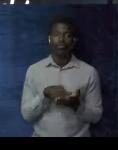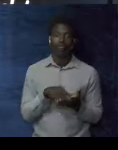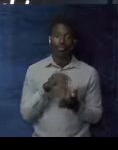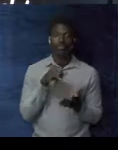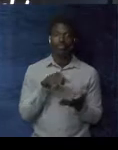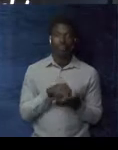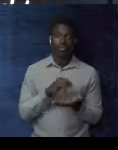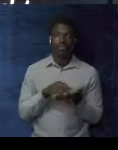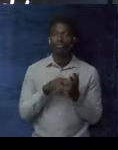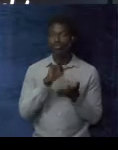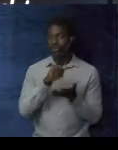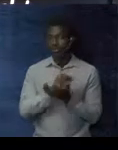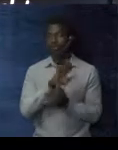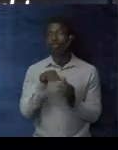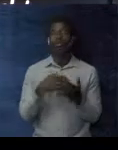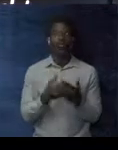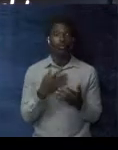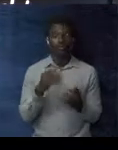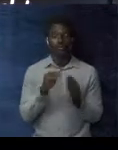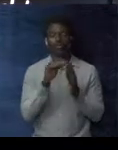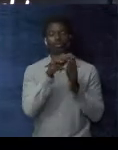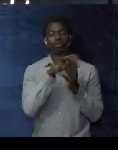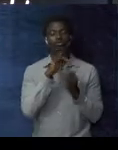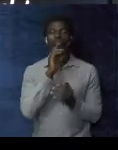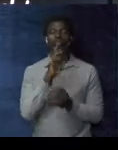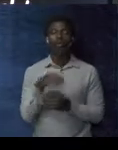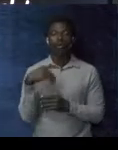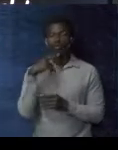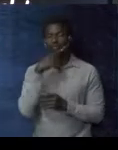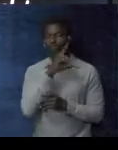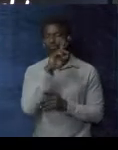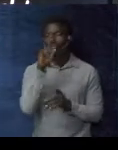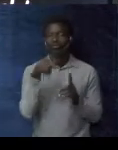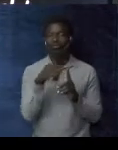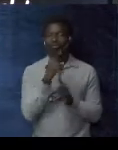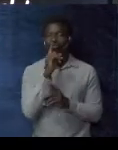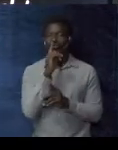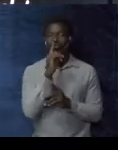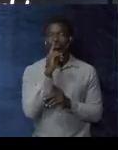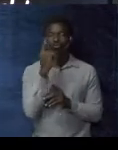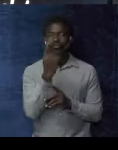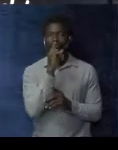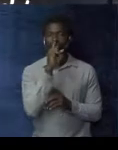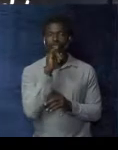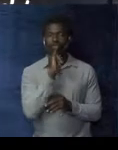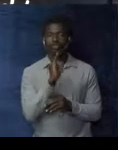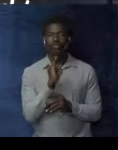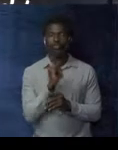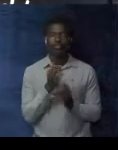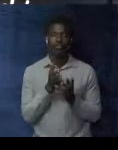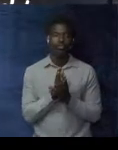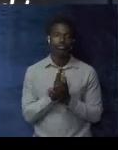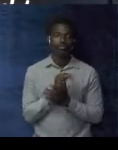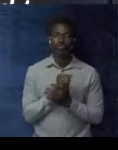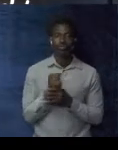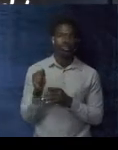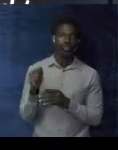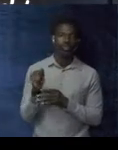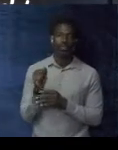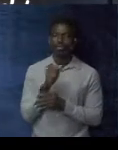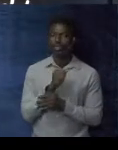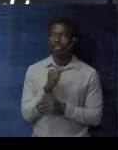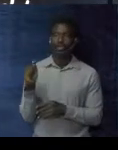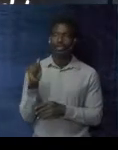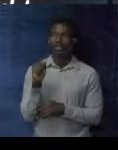this nature, it means that all the options are false. Only one of them is true. So a chord can